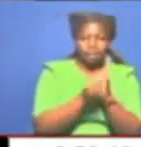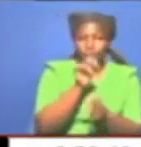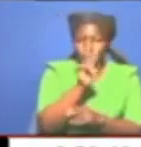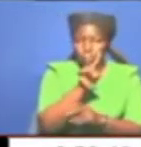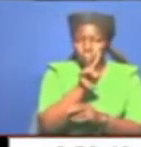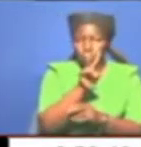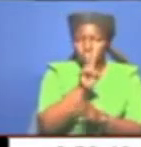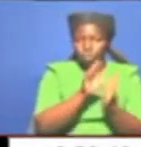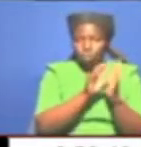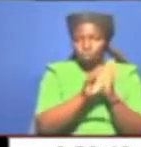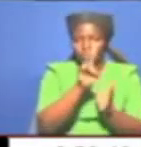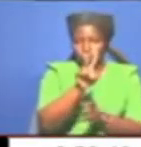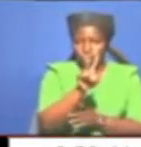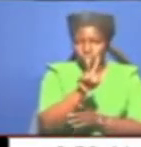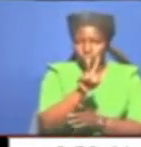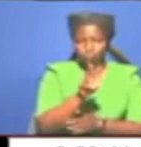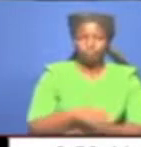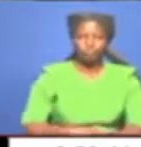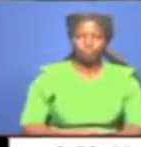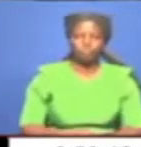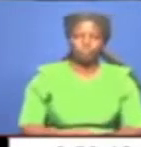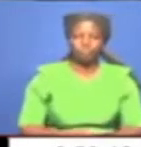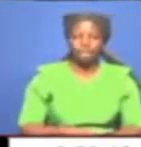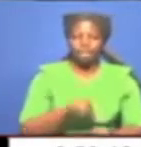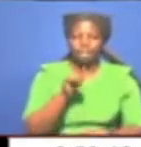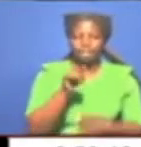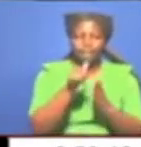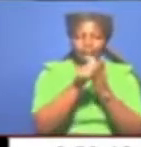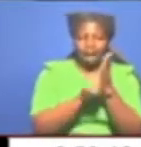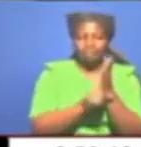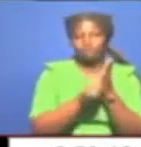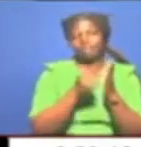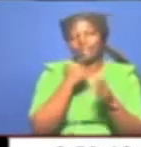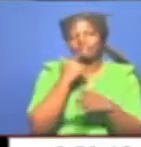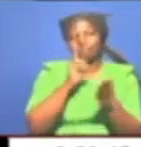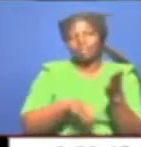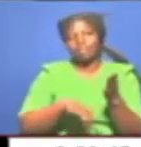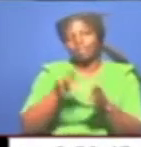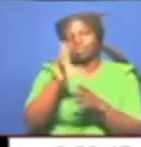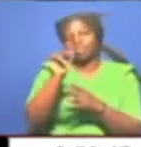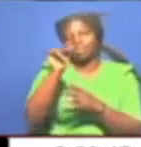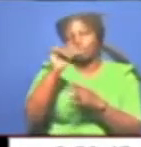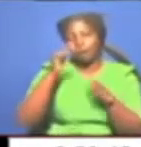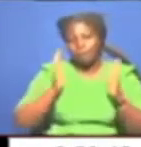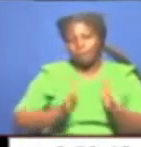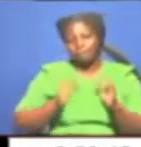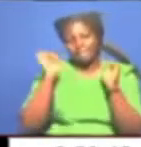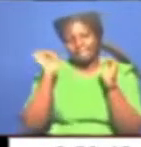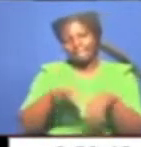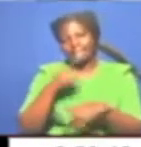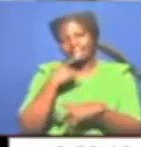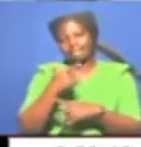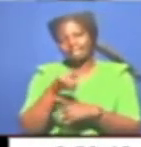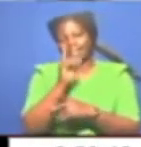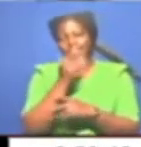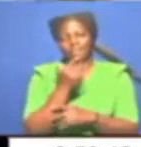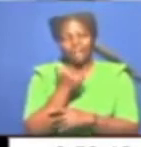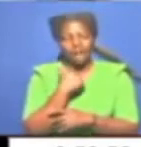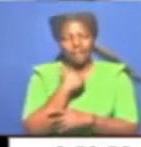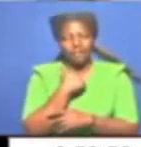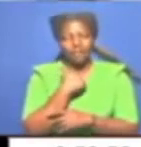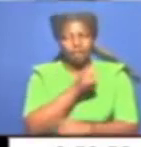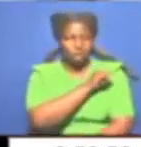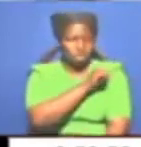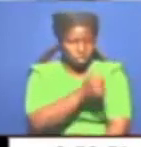2. This article states basically that no person may claim or exercise state authority except